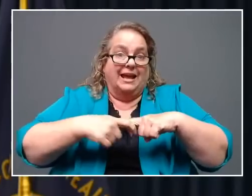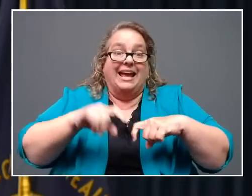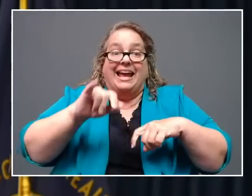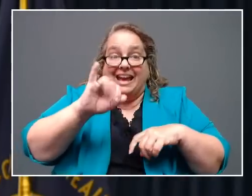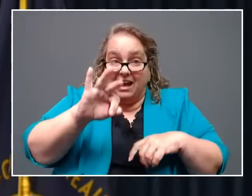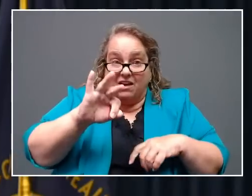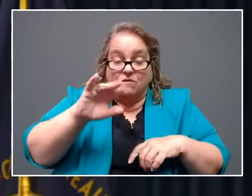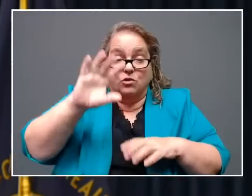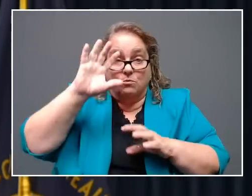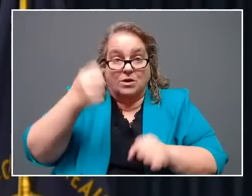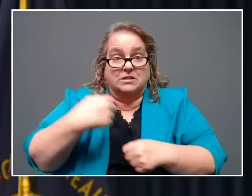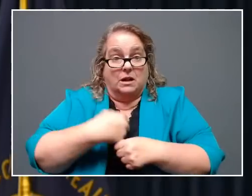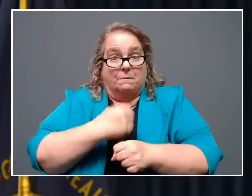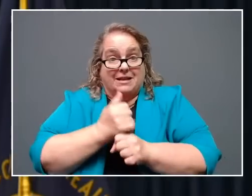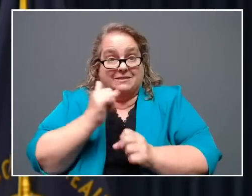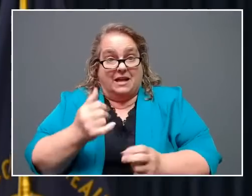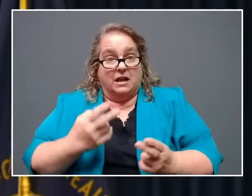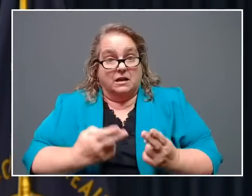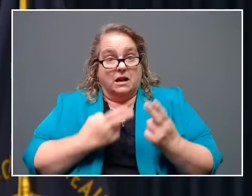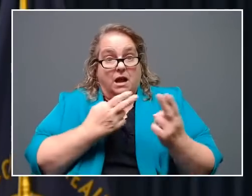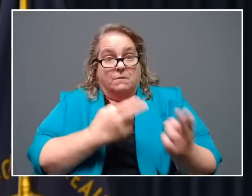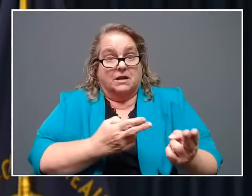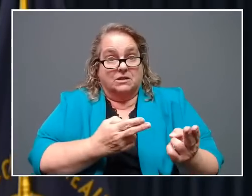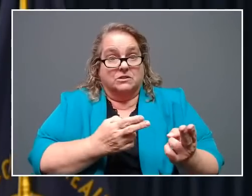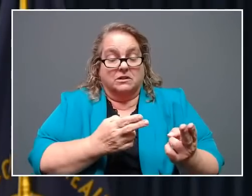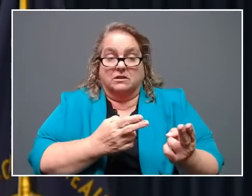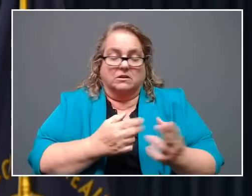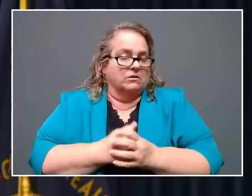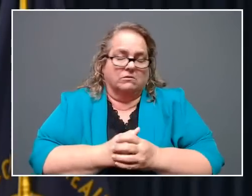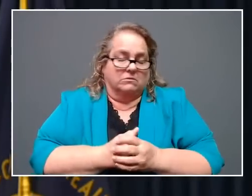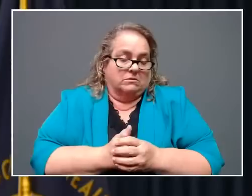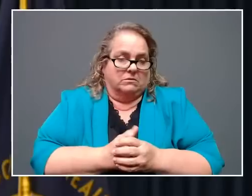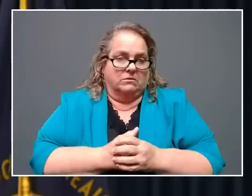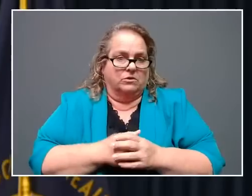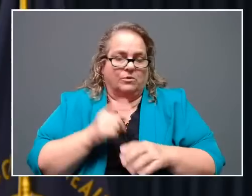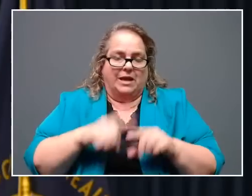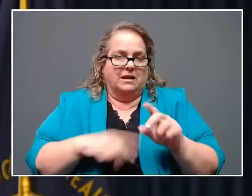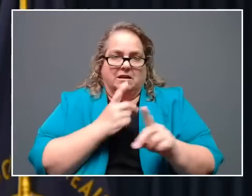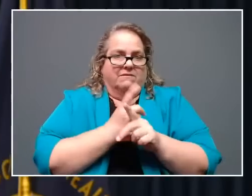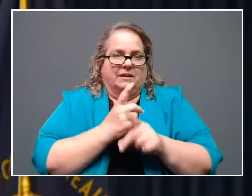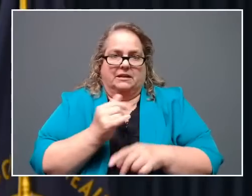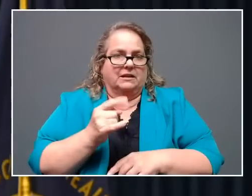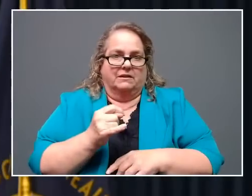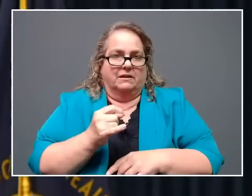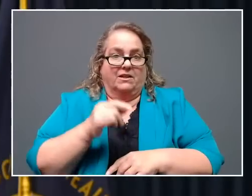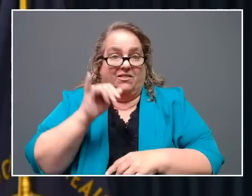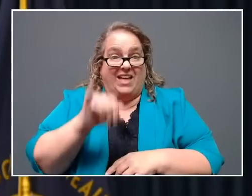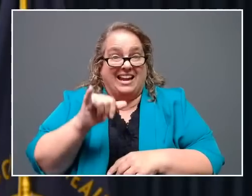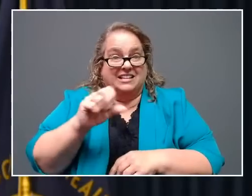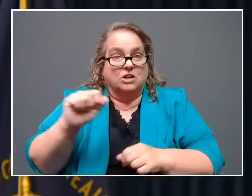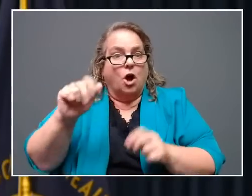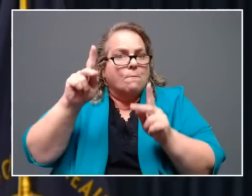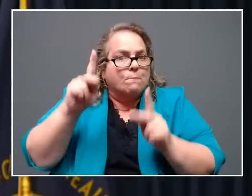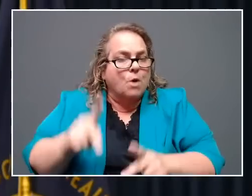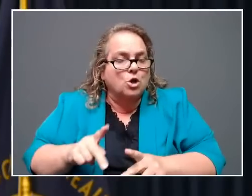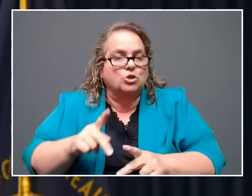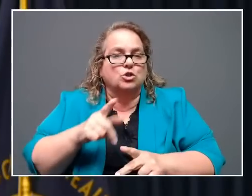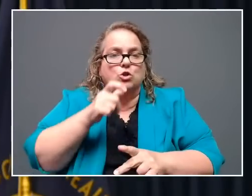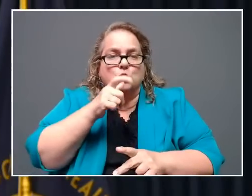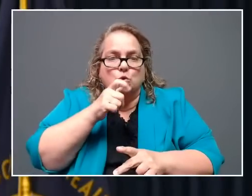that nomination, it is indefensible. This is an individual who aided and advised on